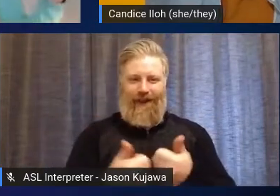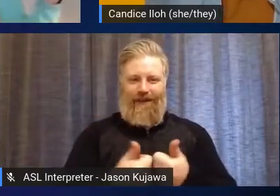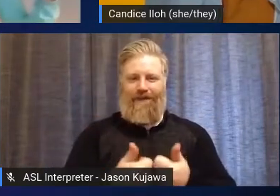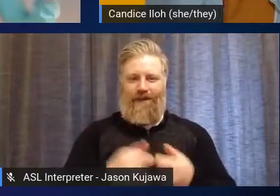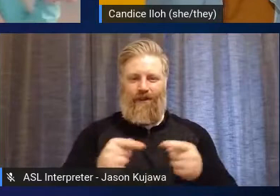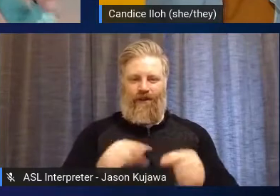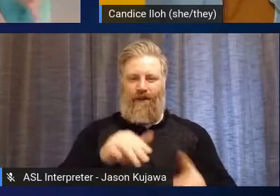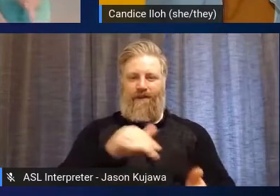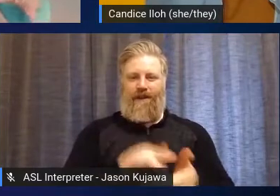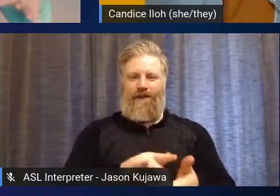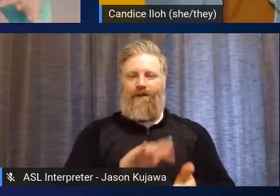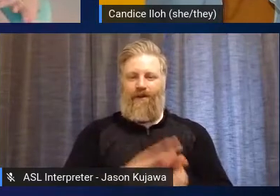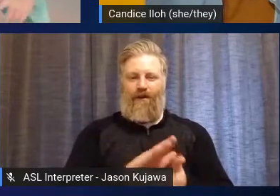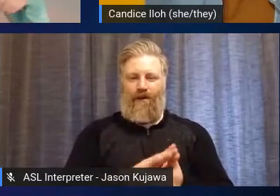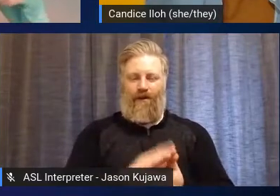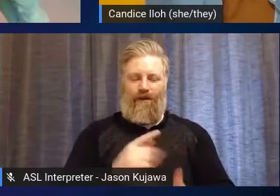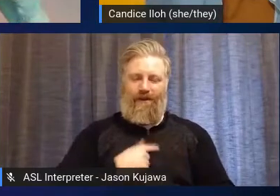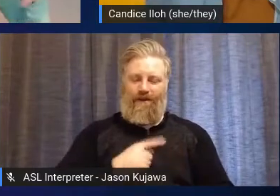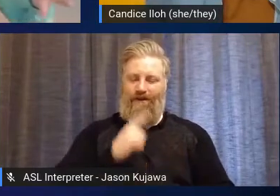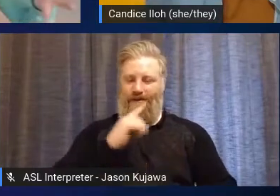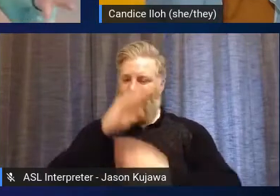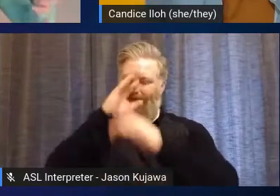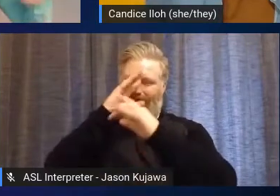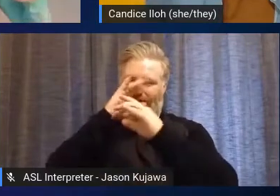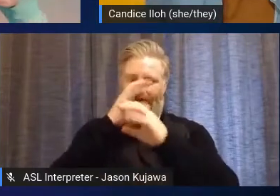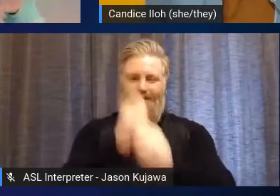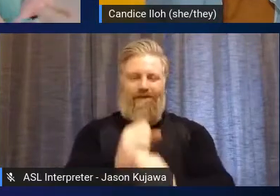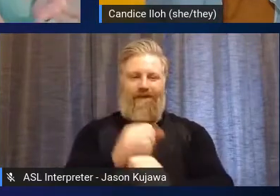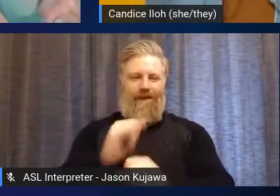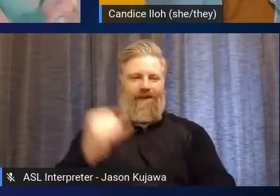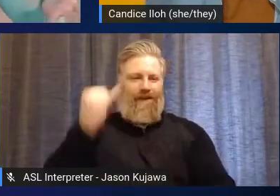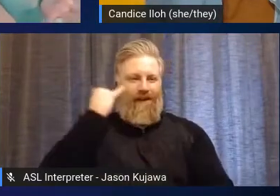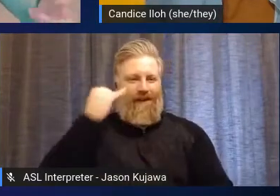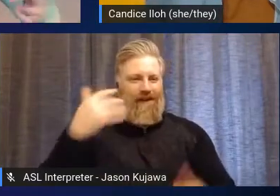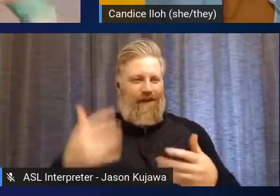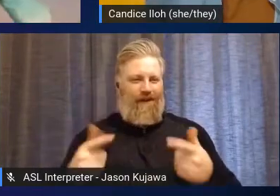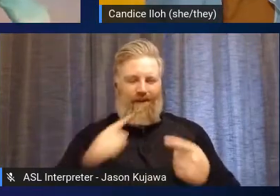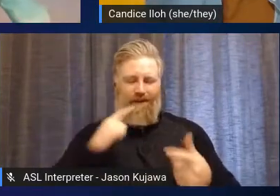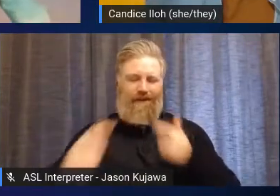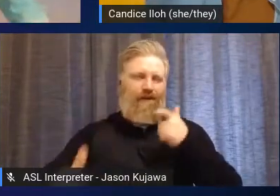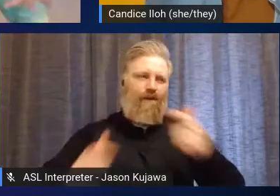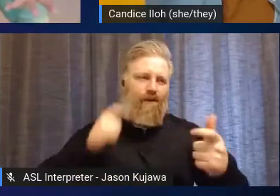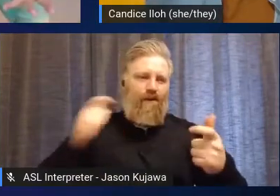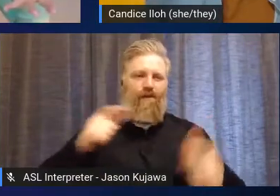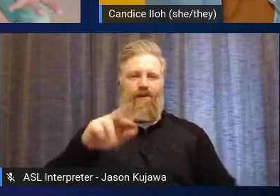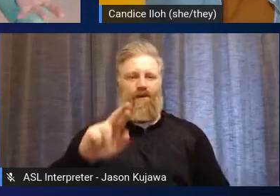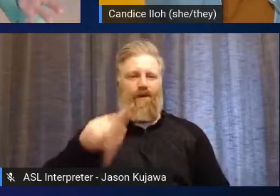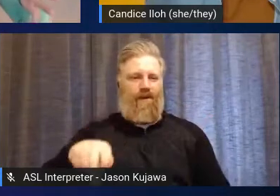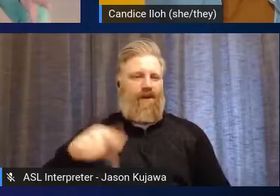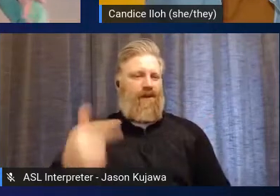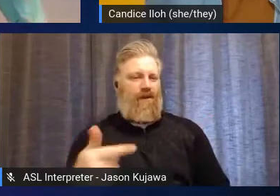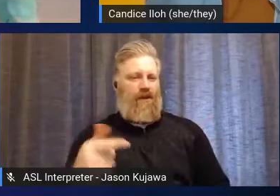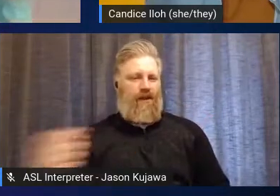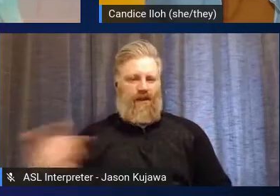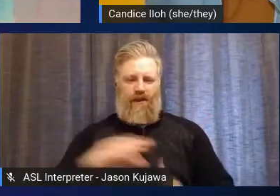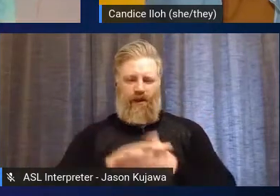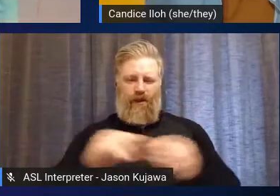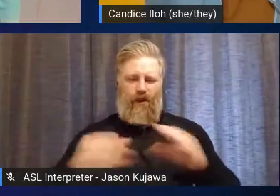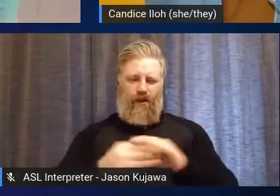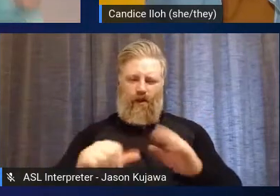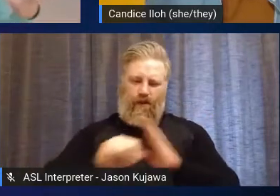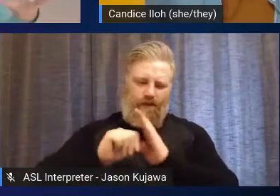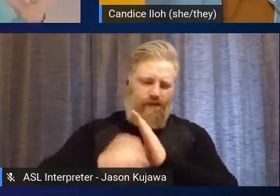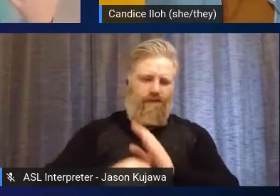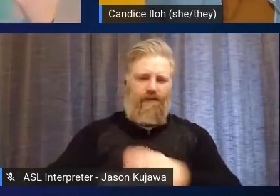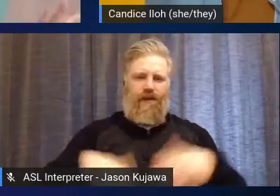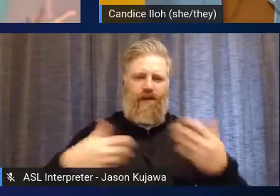so enthralled with the idea of like this massive role-playing game where the story was huge and the characters were